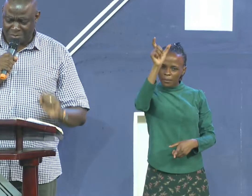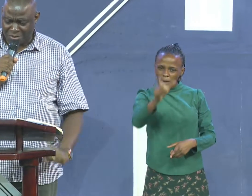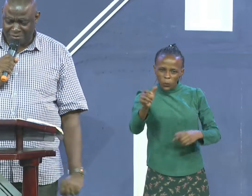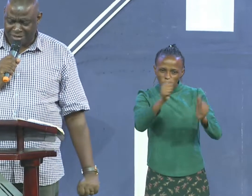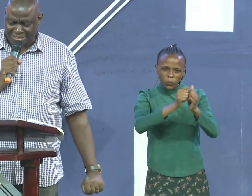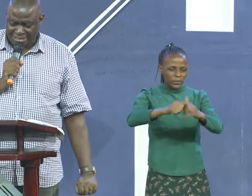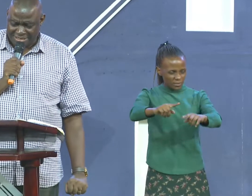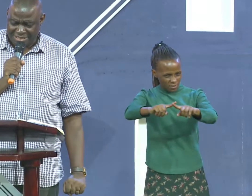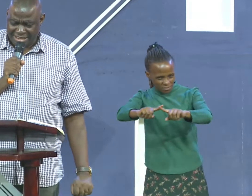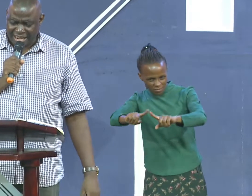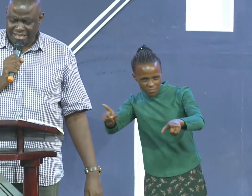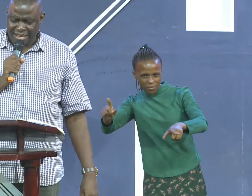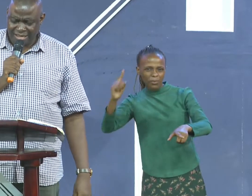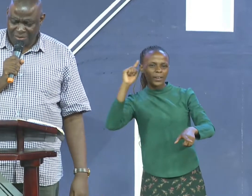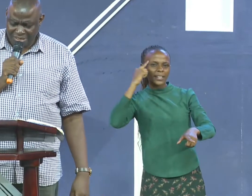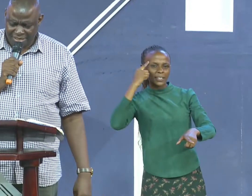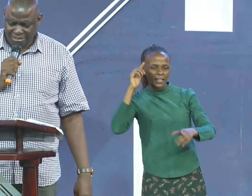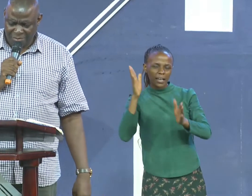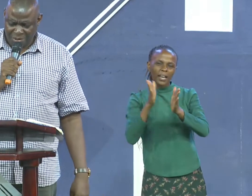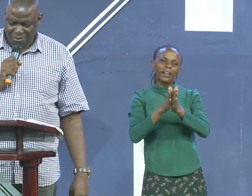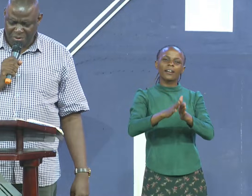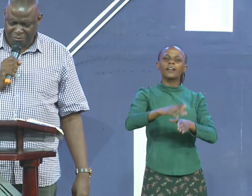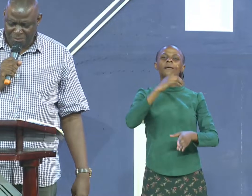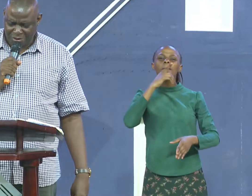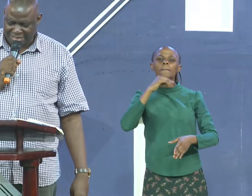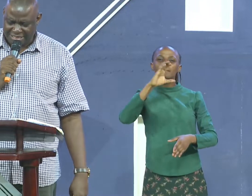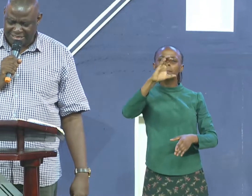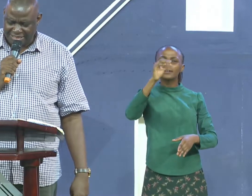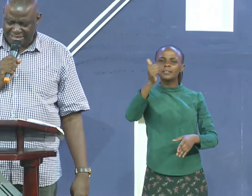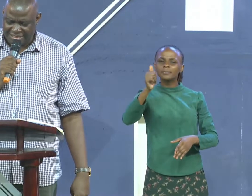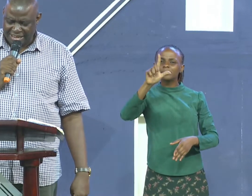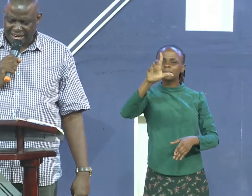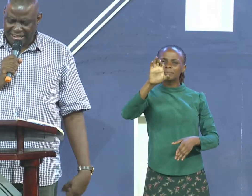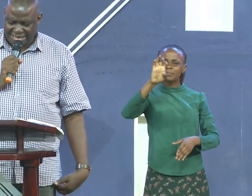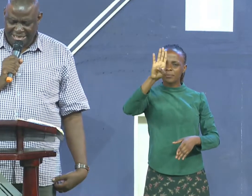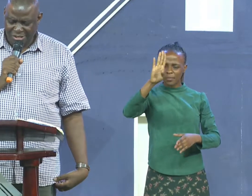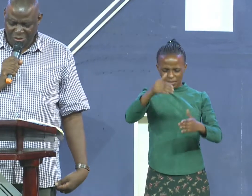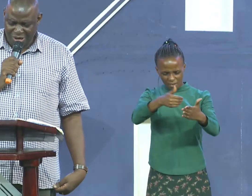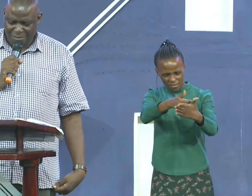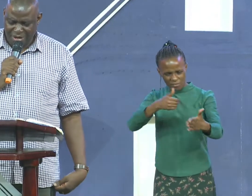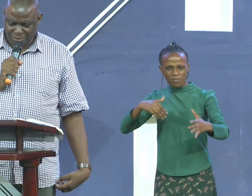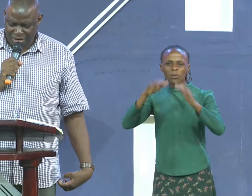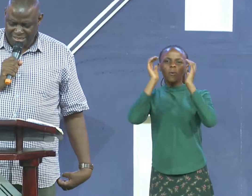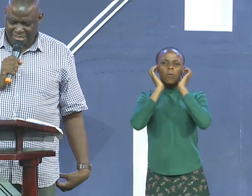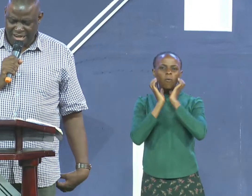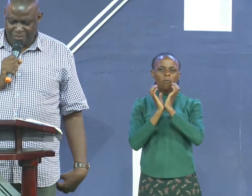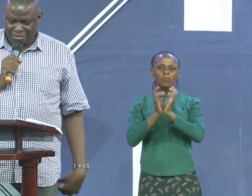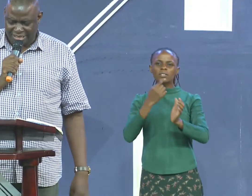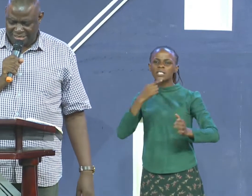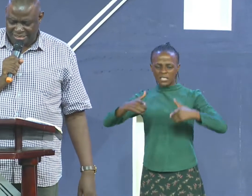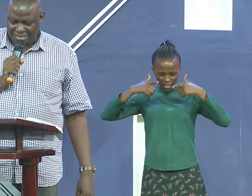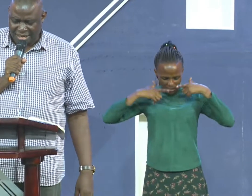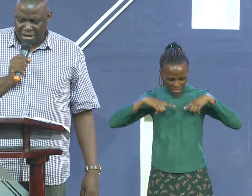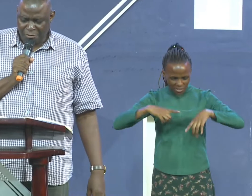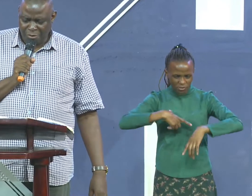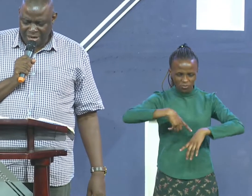of perception in verse 30. And Caleb stilled the people before Moses and said, let us go up at once and